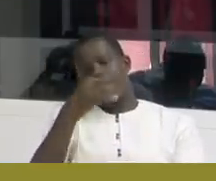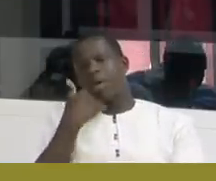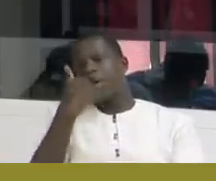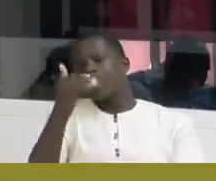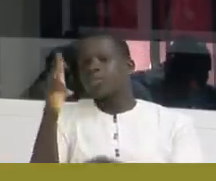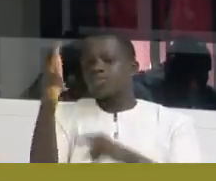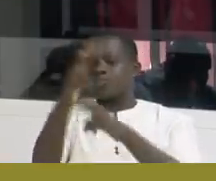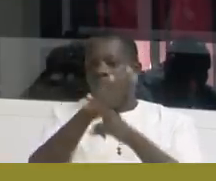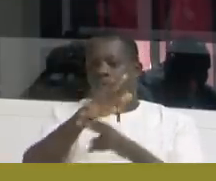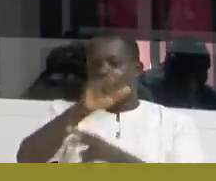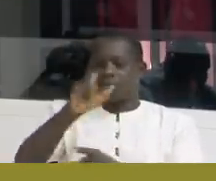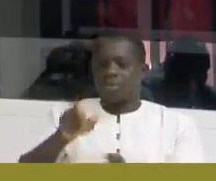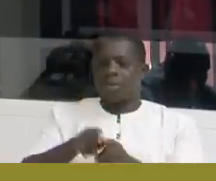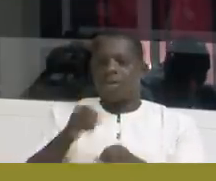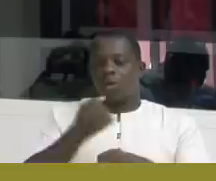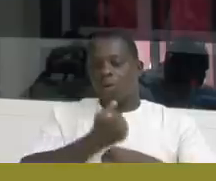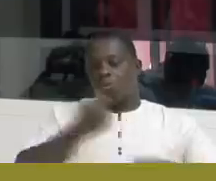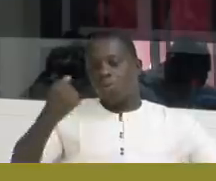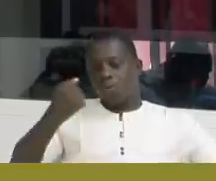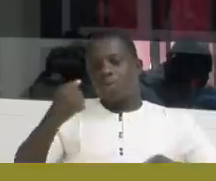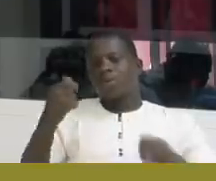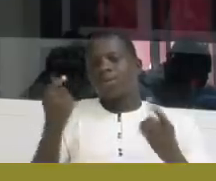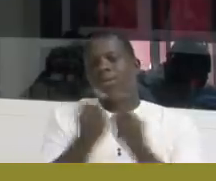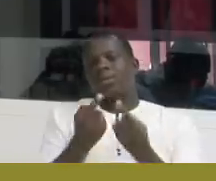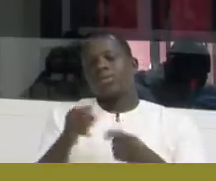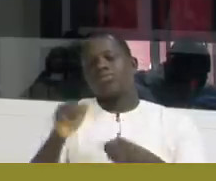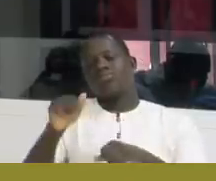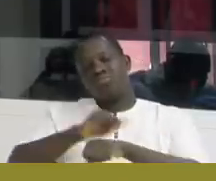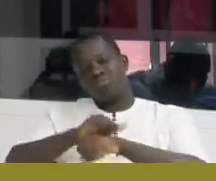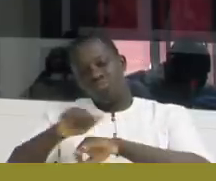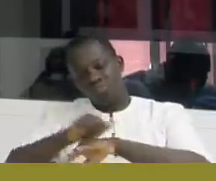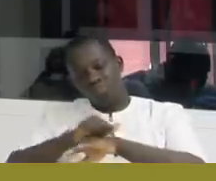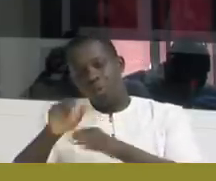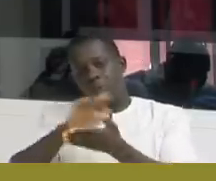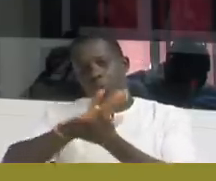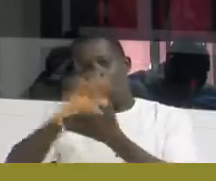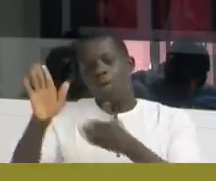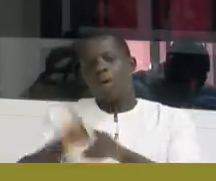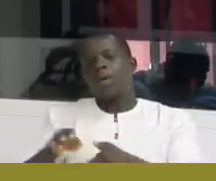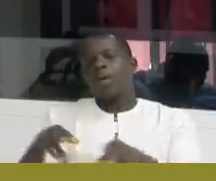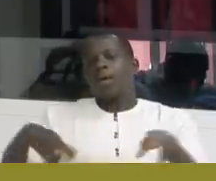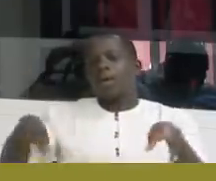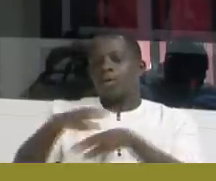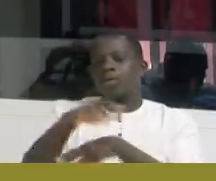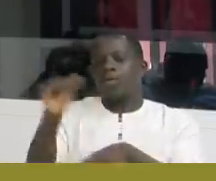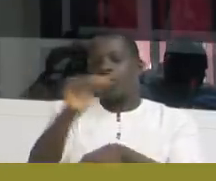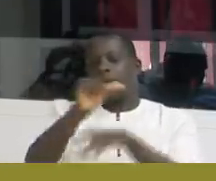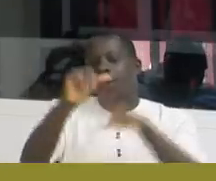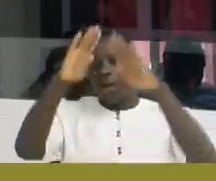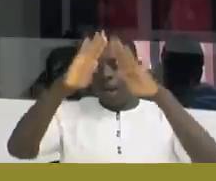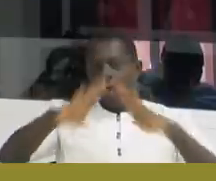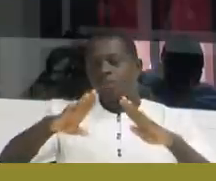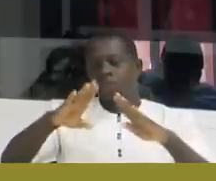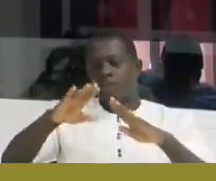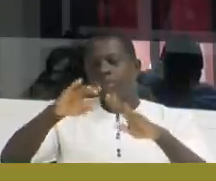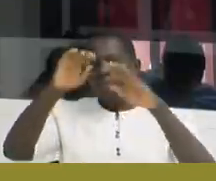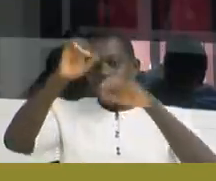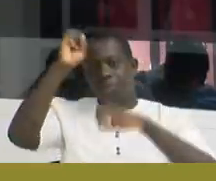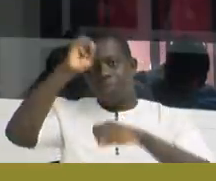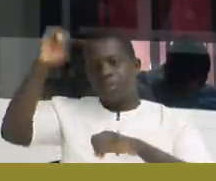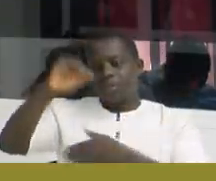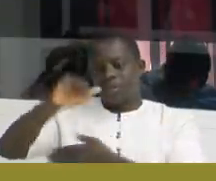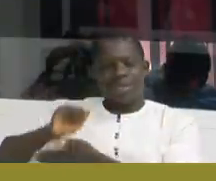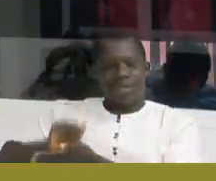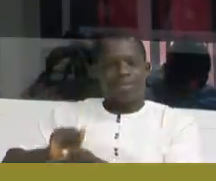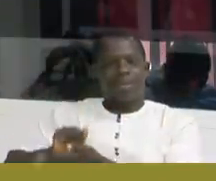guards to bring out these weapons, clean them, and take them back to the armory in State House. Is this